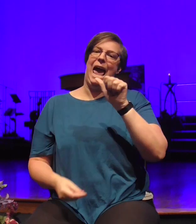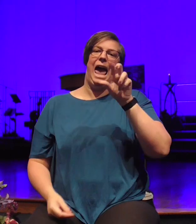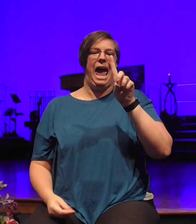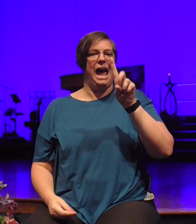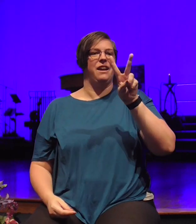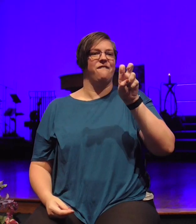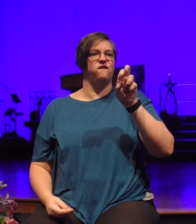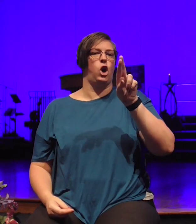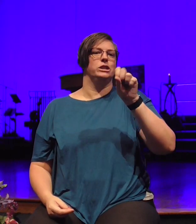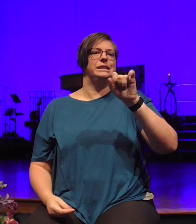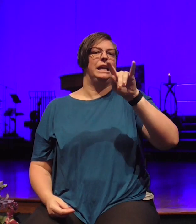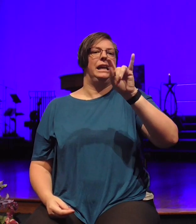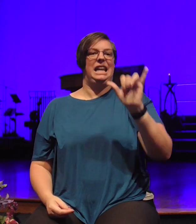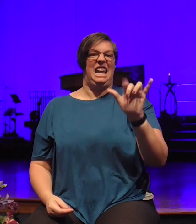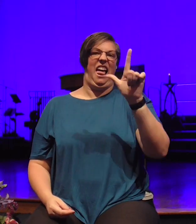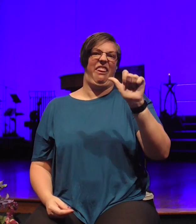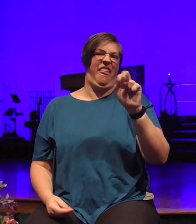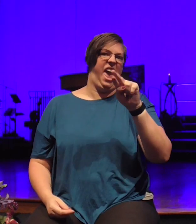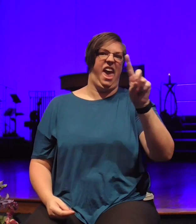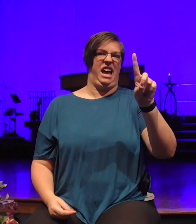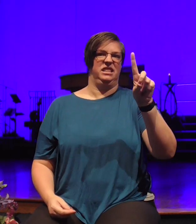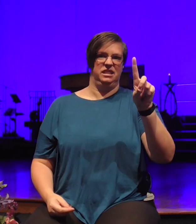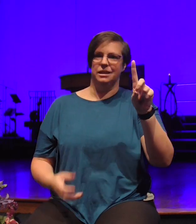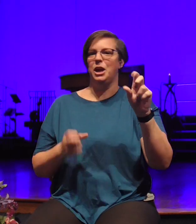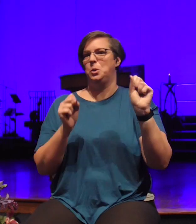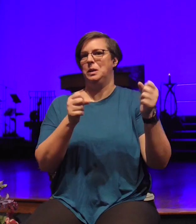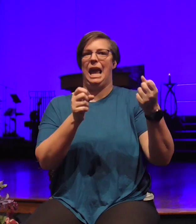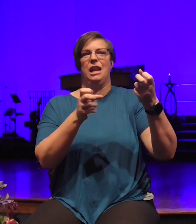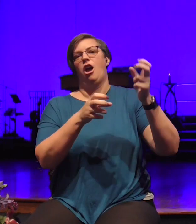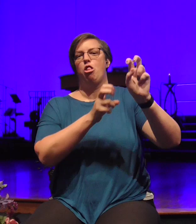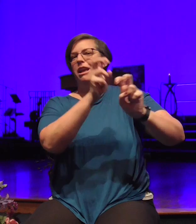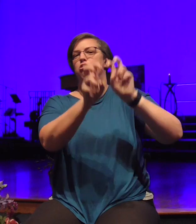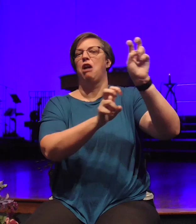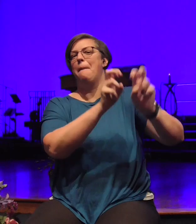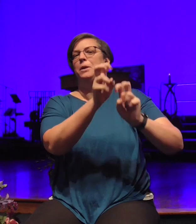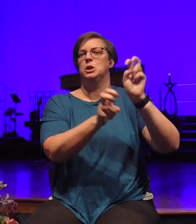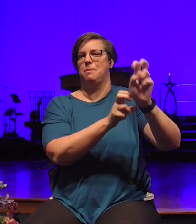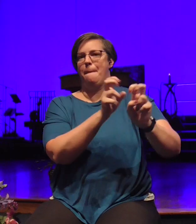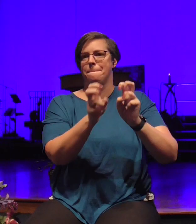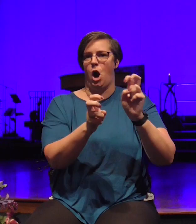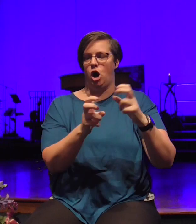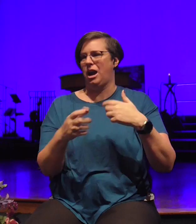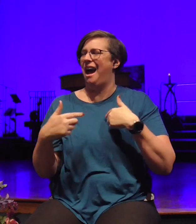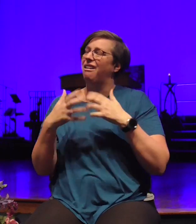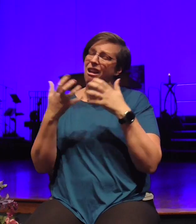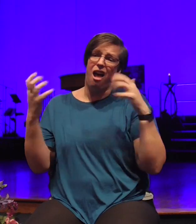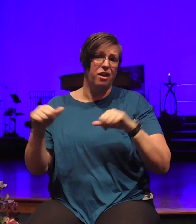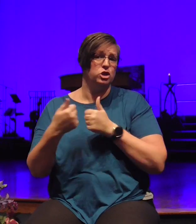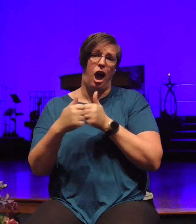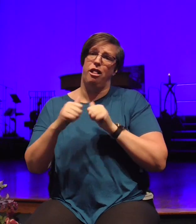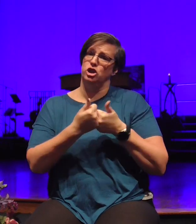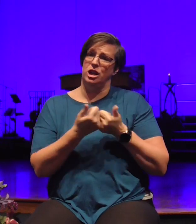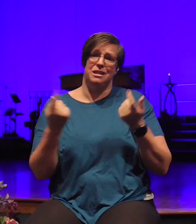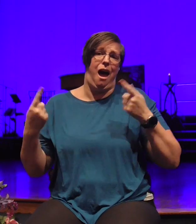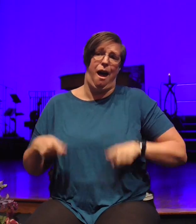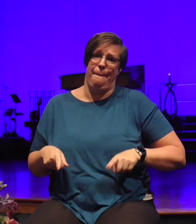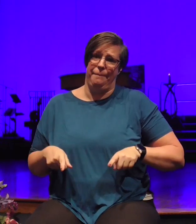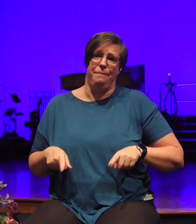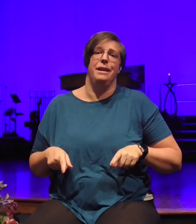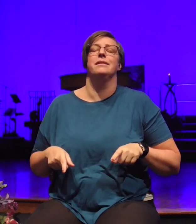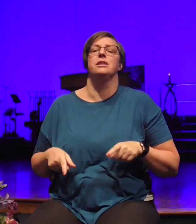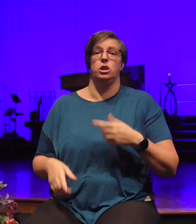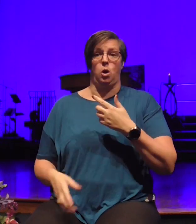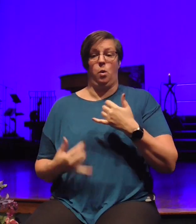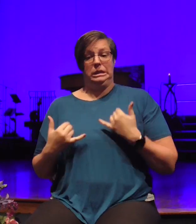on Adversity Land. Many people did, actually, came to Adversity Land with me because there's been a lot of challenges that have happened in my life. And today in